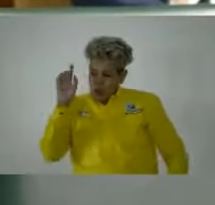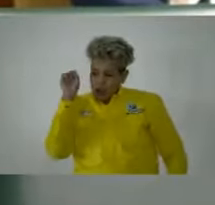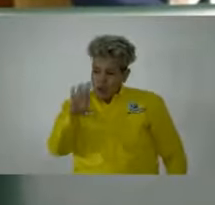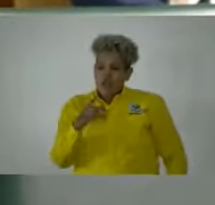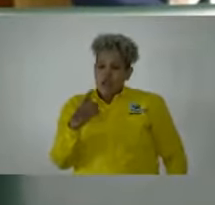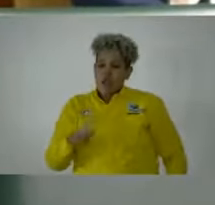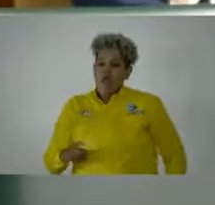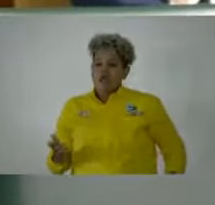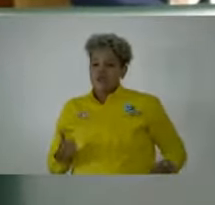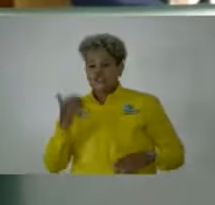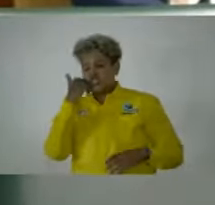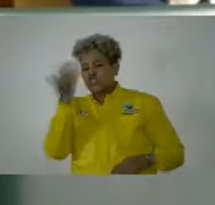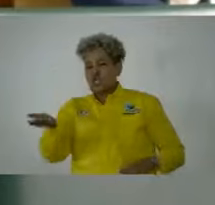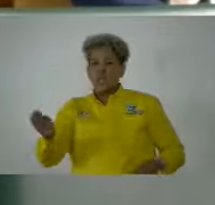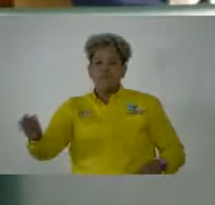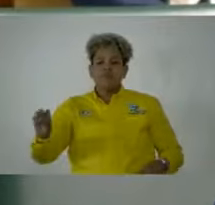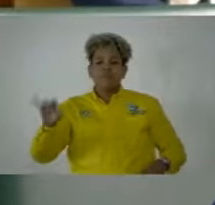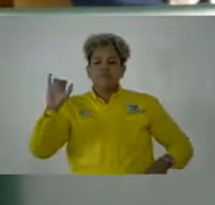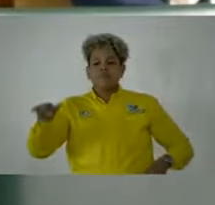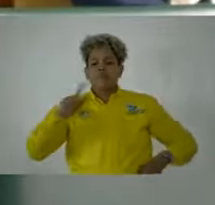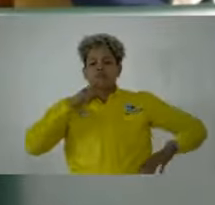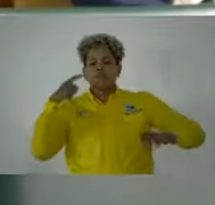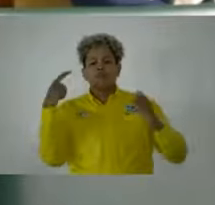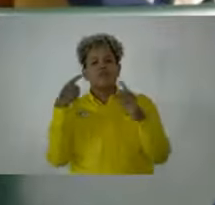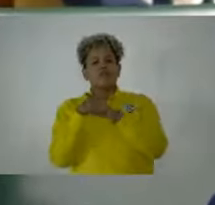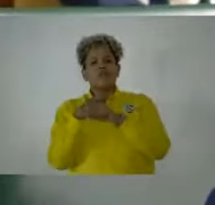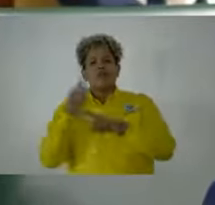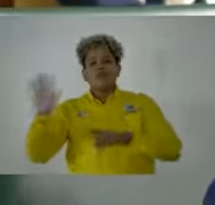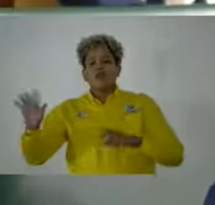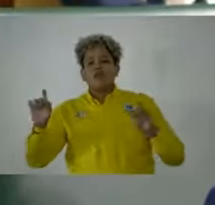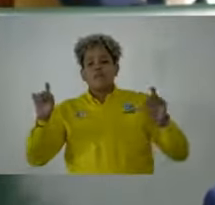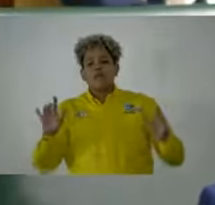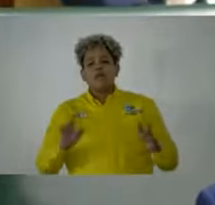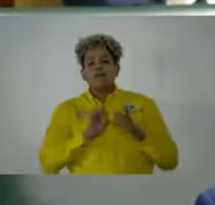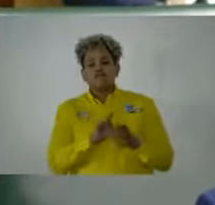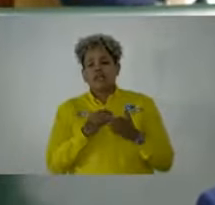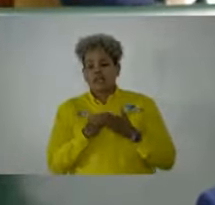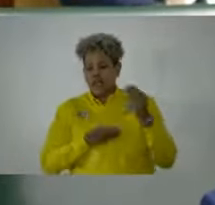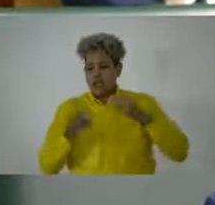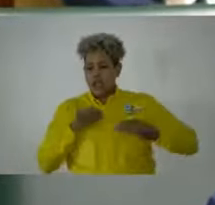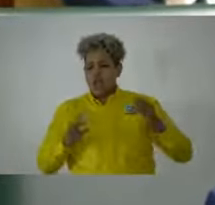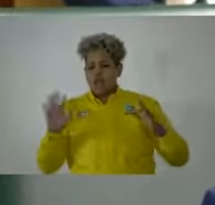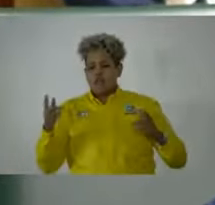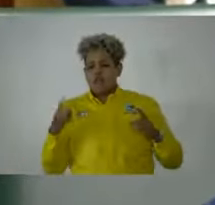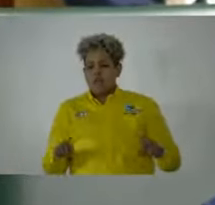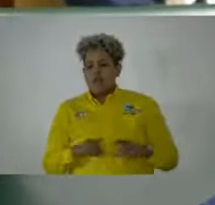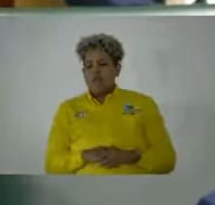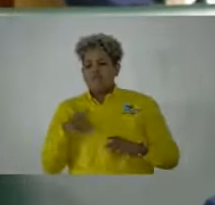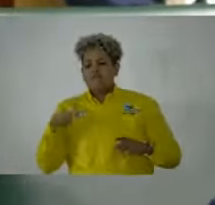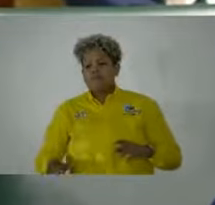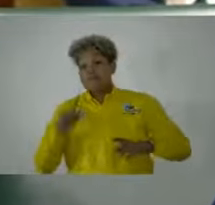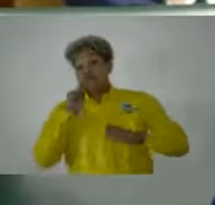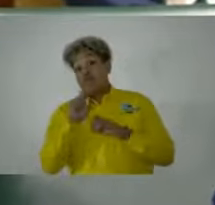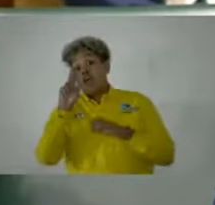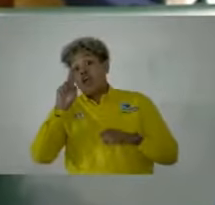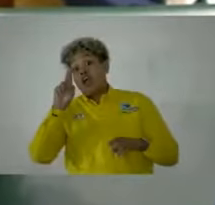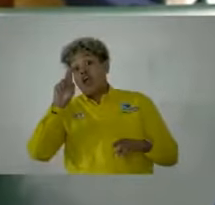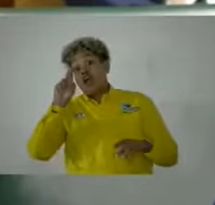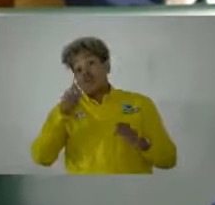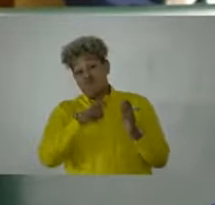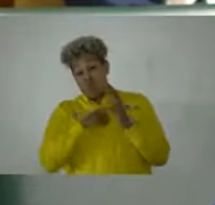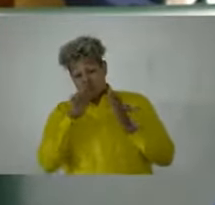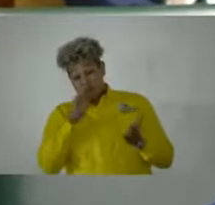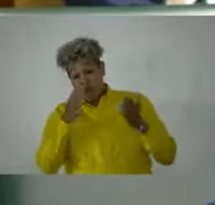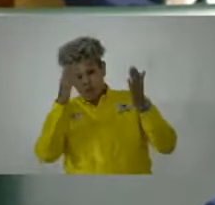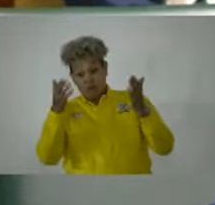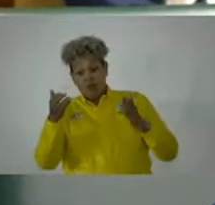8 years. That is an indictment on their management of the economy. These RFPs generate fee